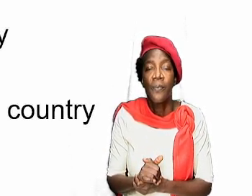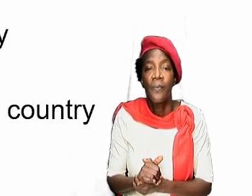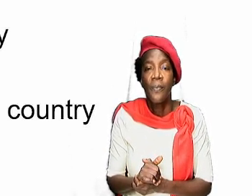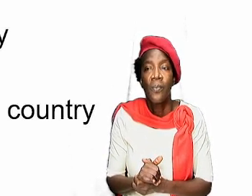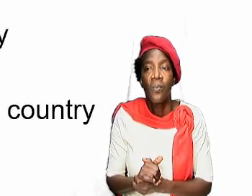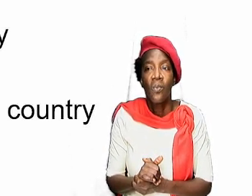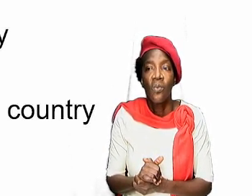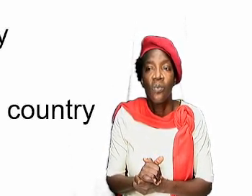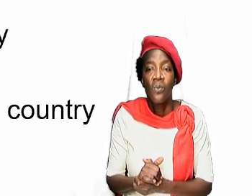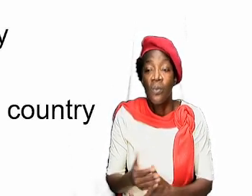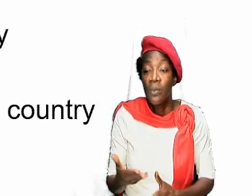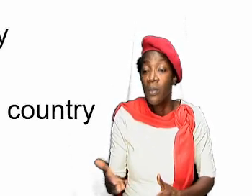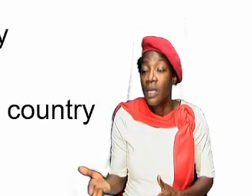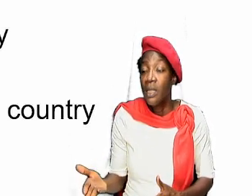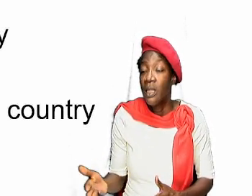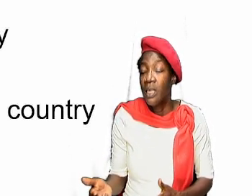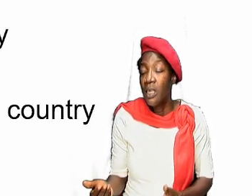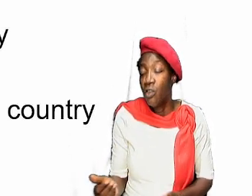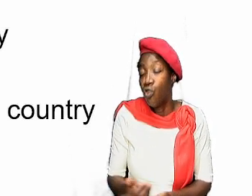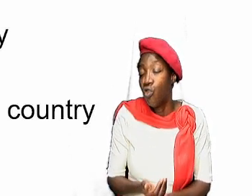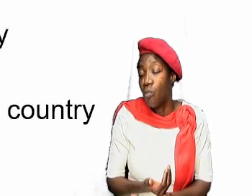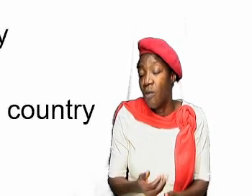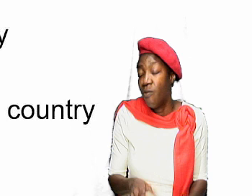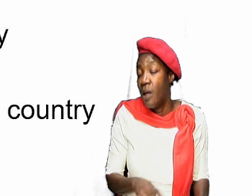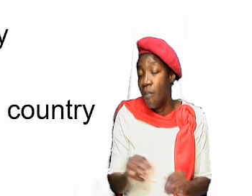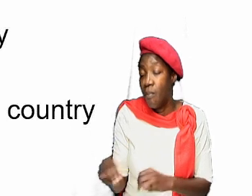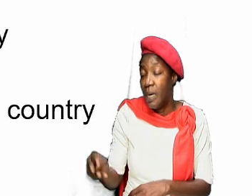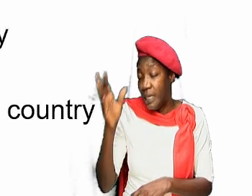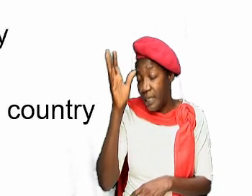The things that some of these mighty men did.